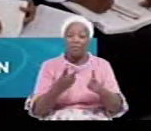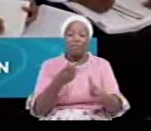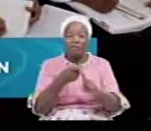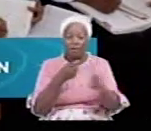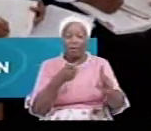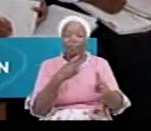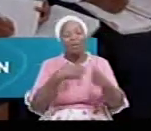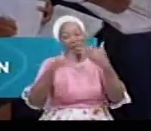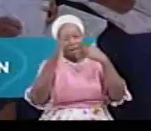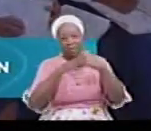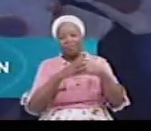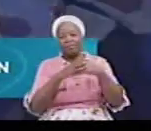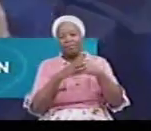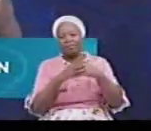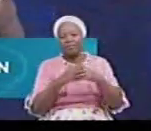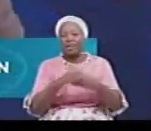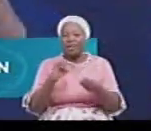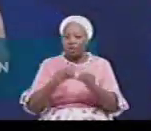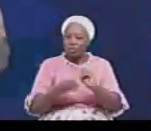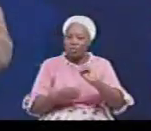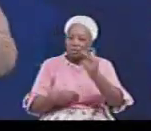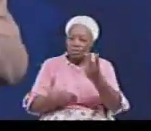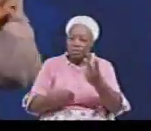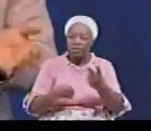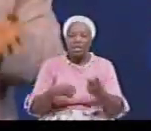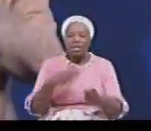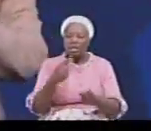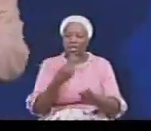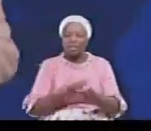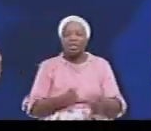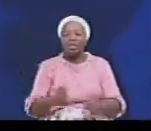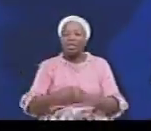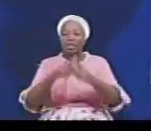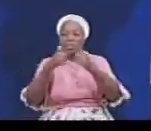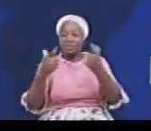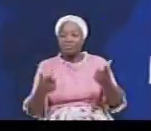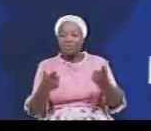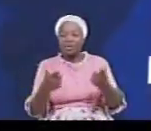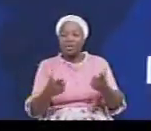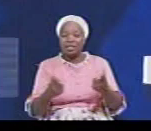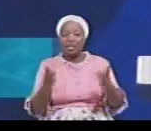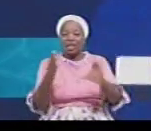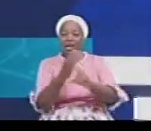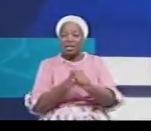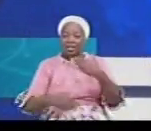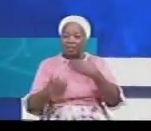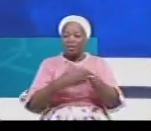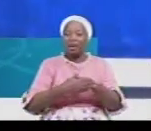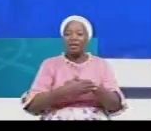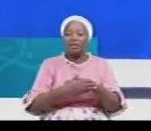Number two, the great restorative visitation for our healing.